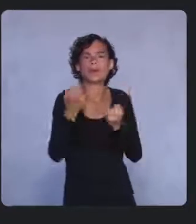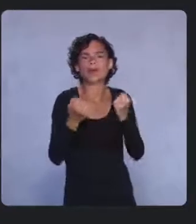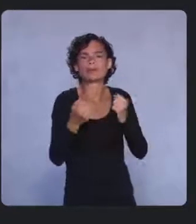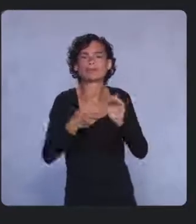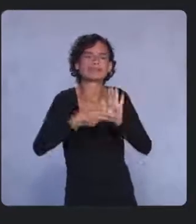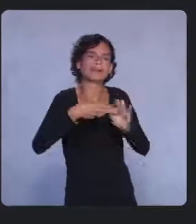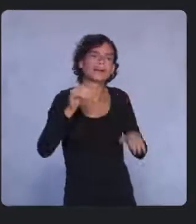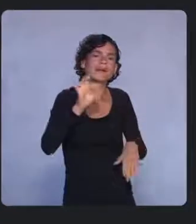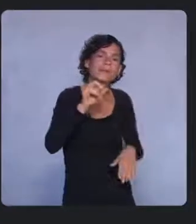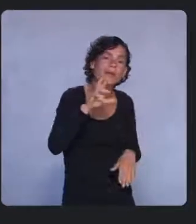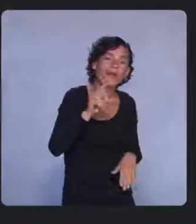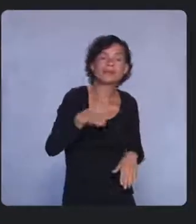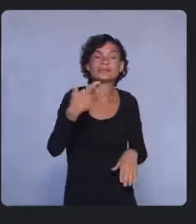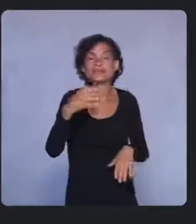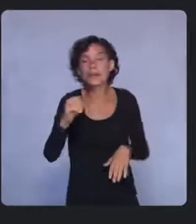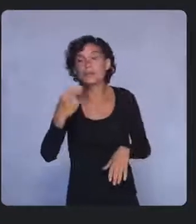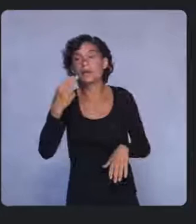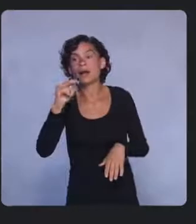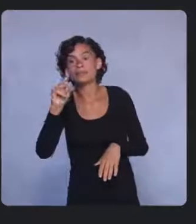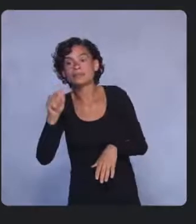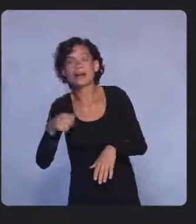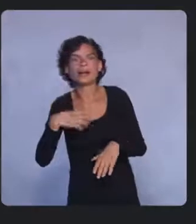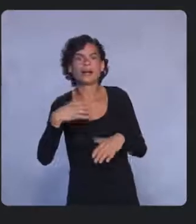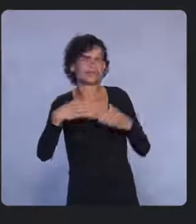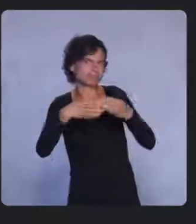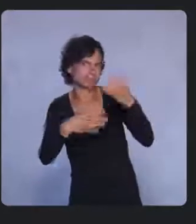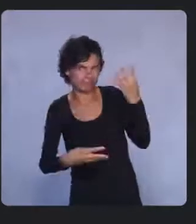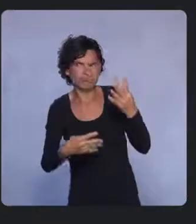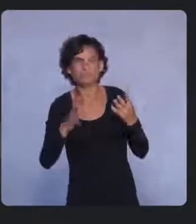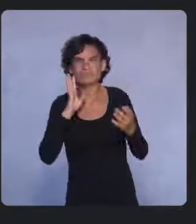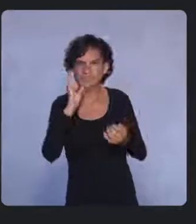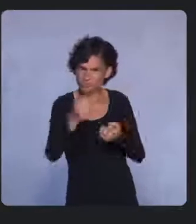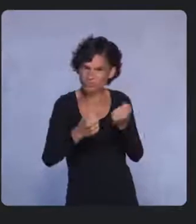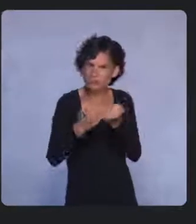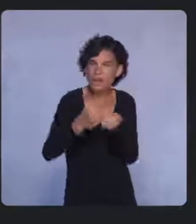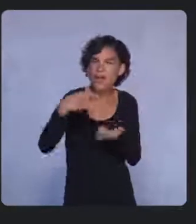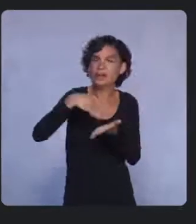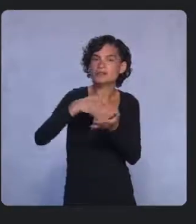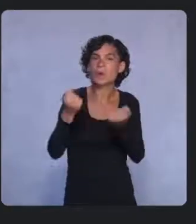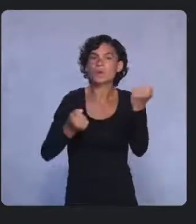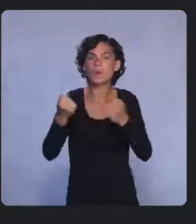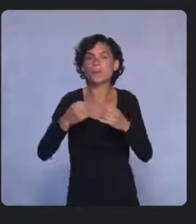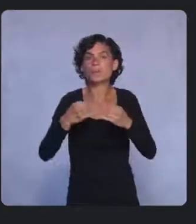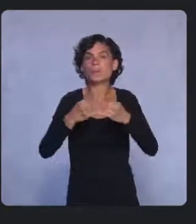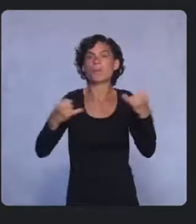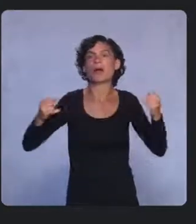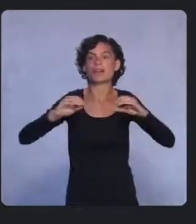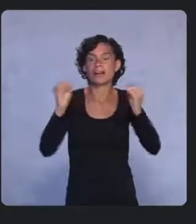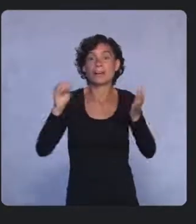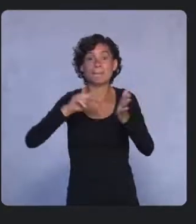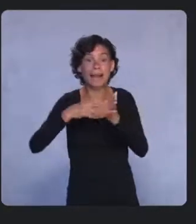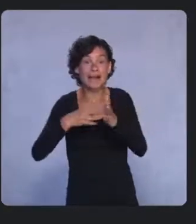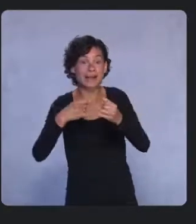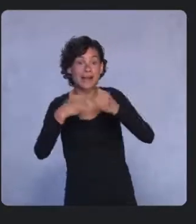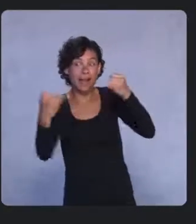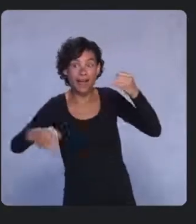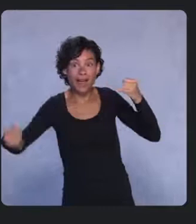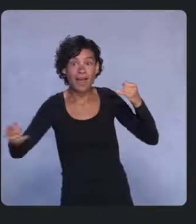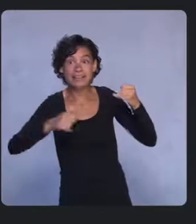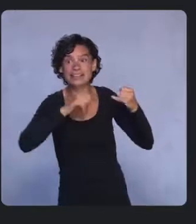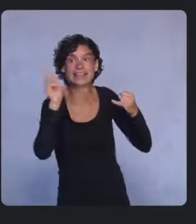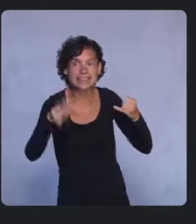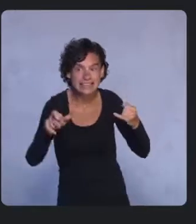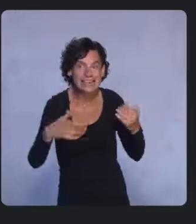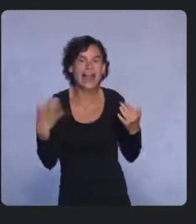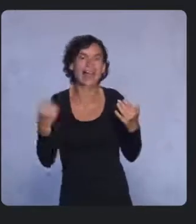Ford, GM, Honda, and more will support Android Auto Wireless. No more cords.